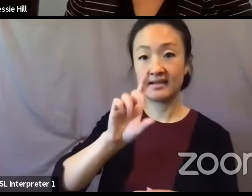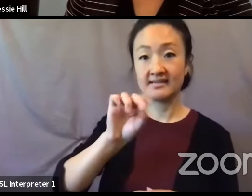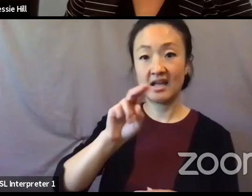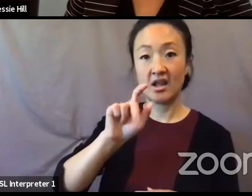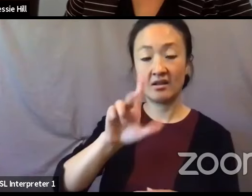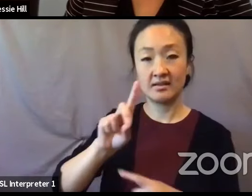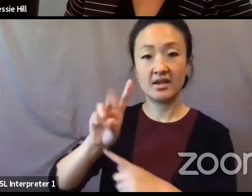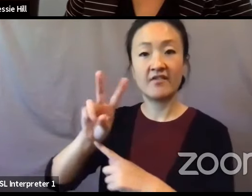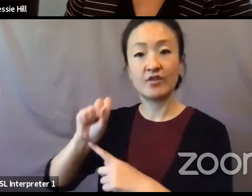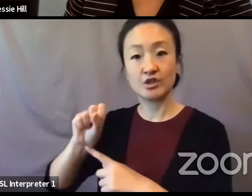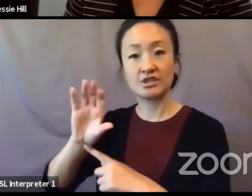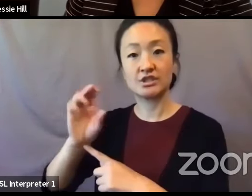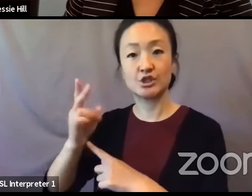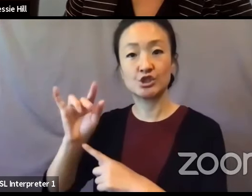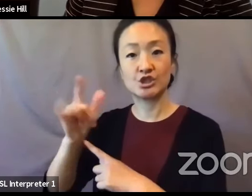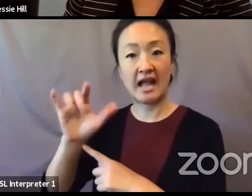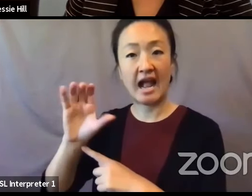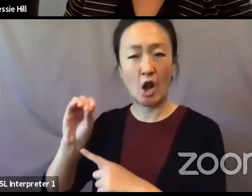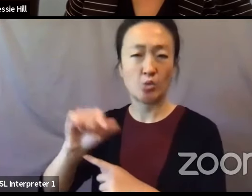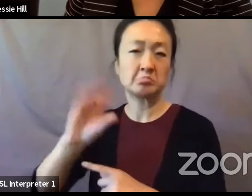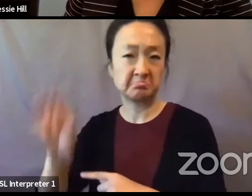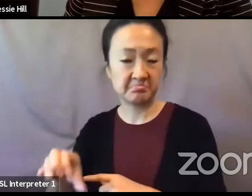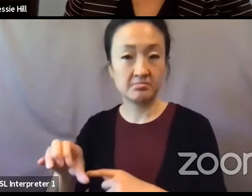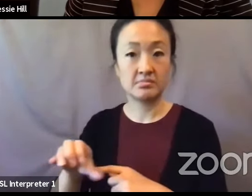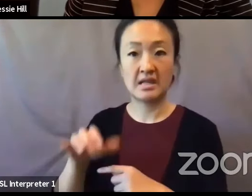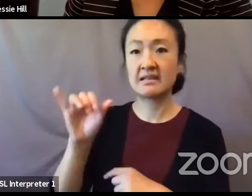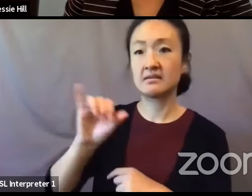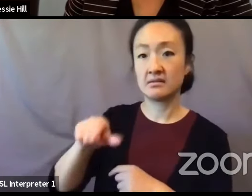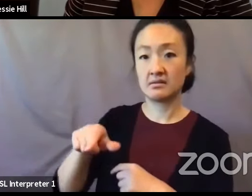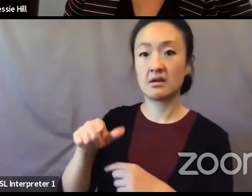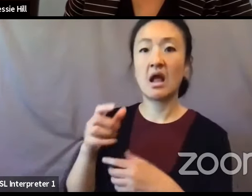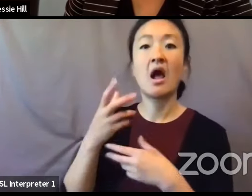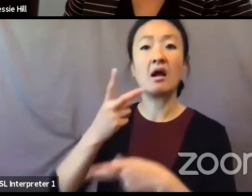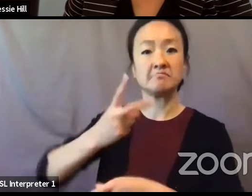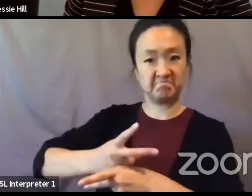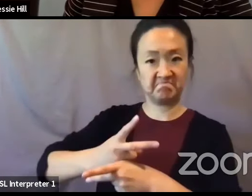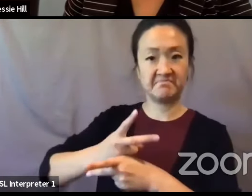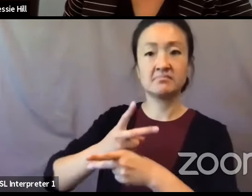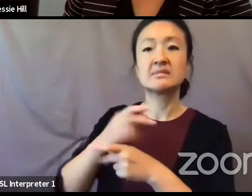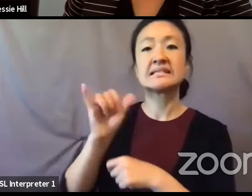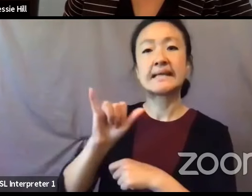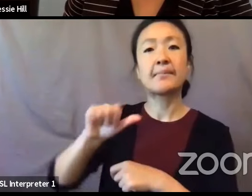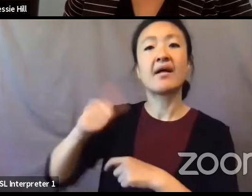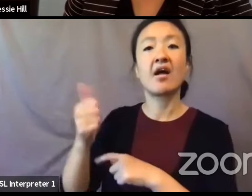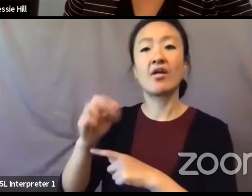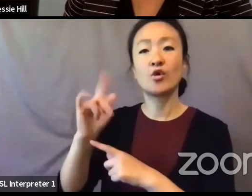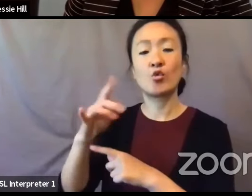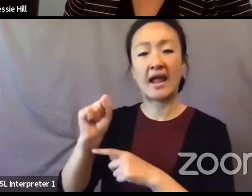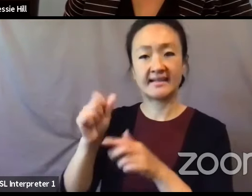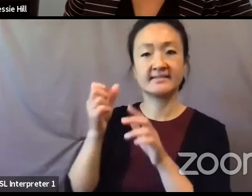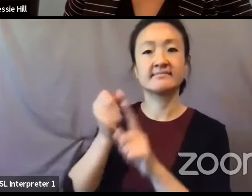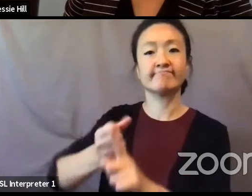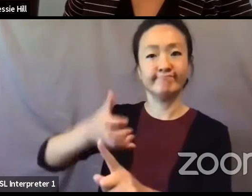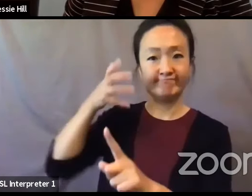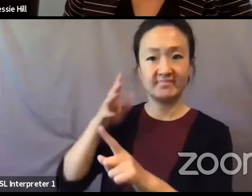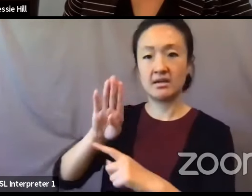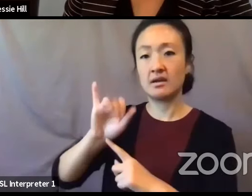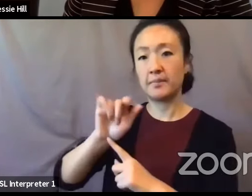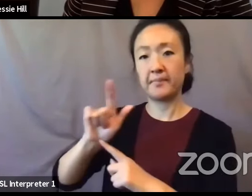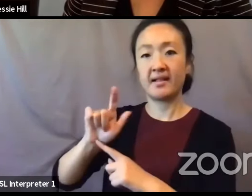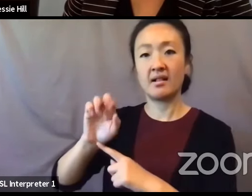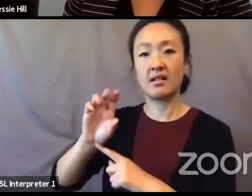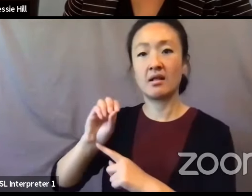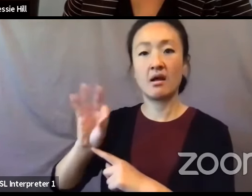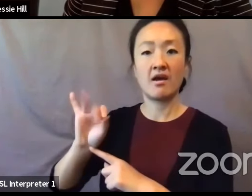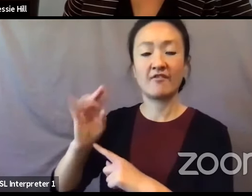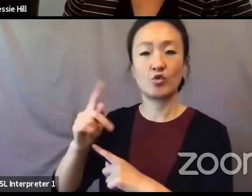the Second Amendment, like the other rights, or almost all of the other rights enumerated in the Bill of Rights, is incorporated